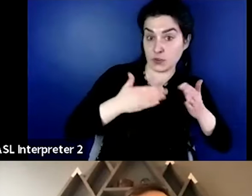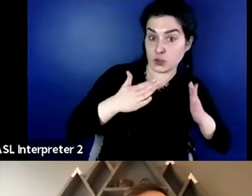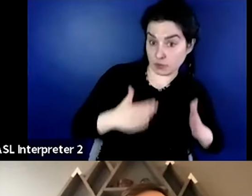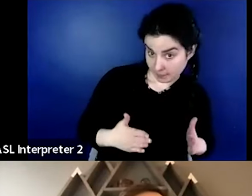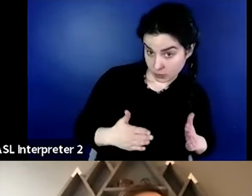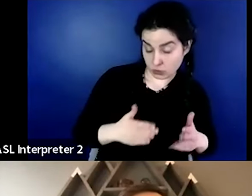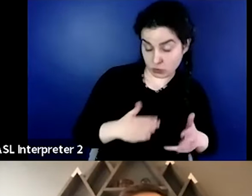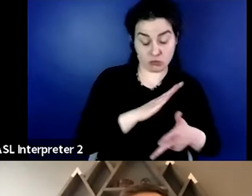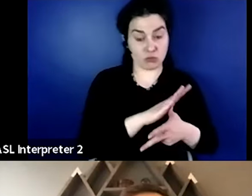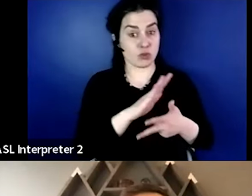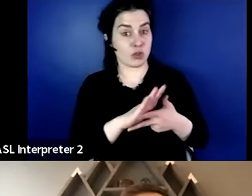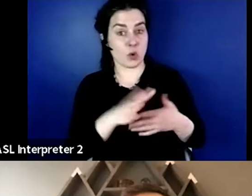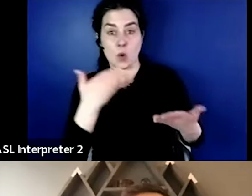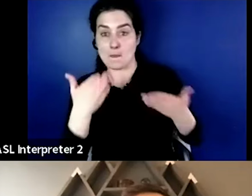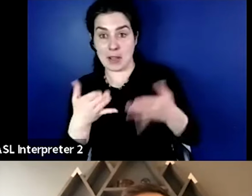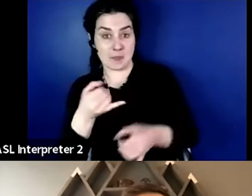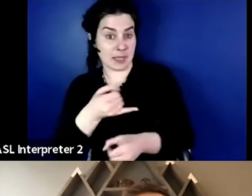be that it's campus